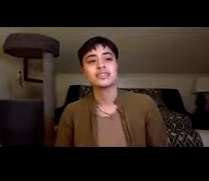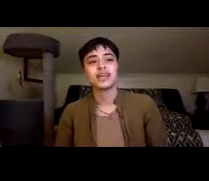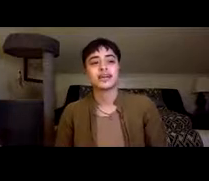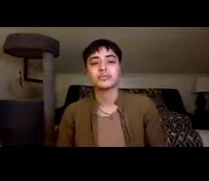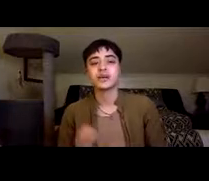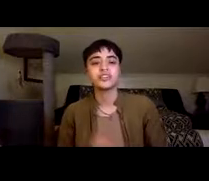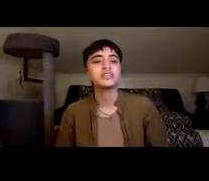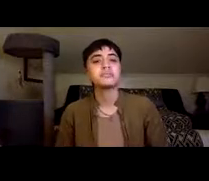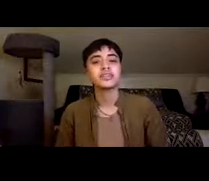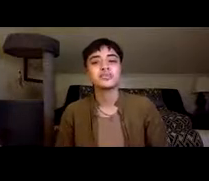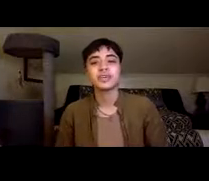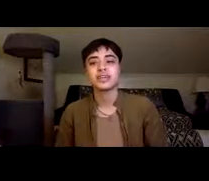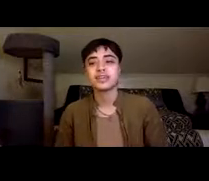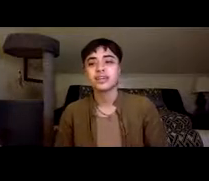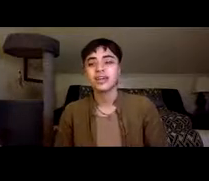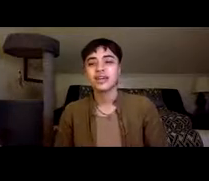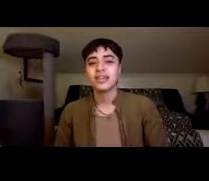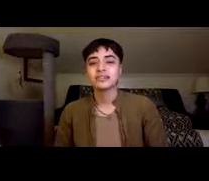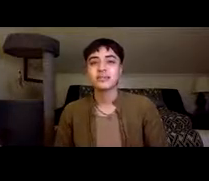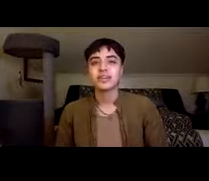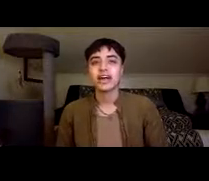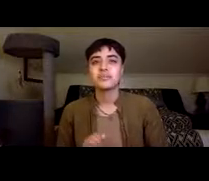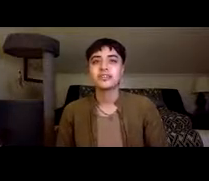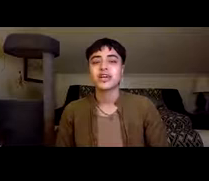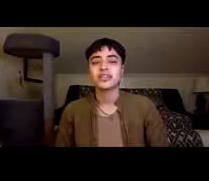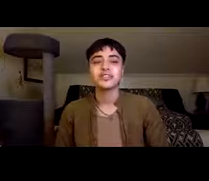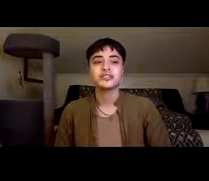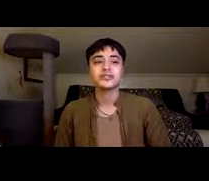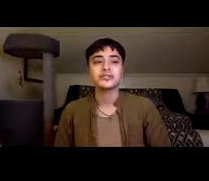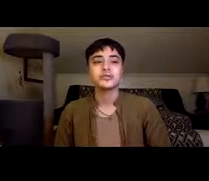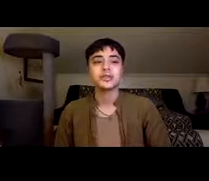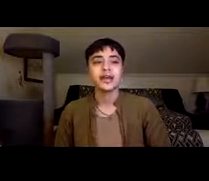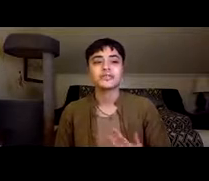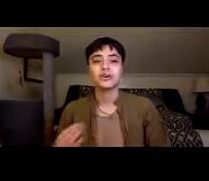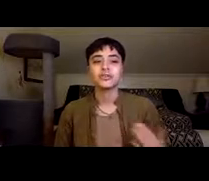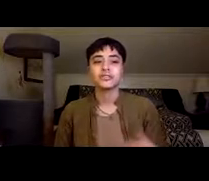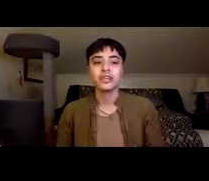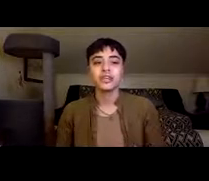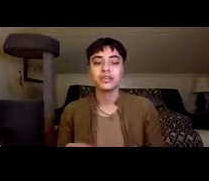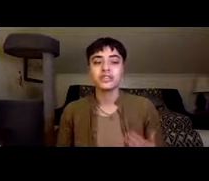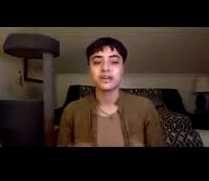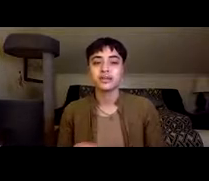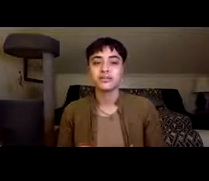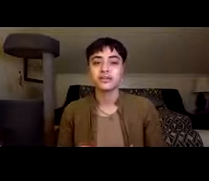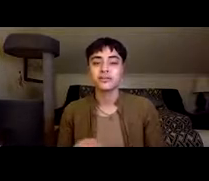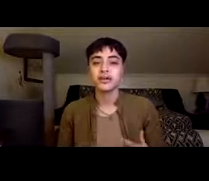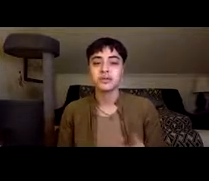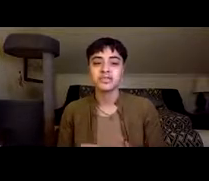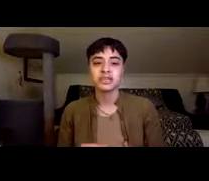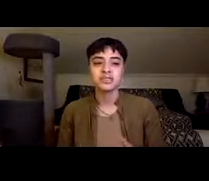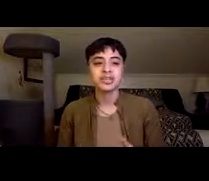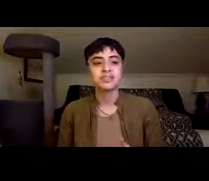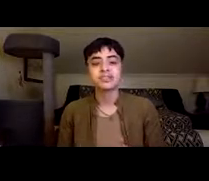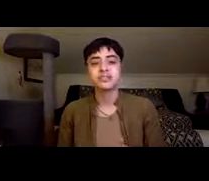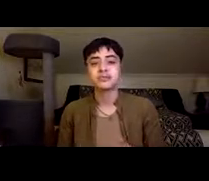contracts and project management. And that's something that I've been trying to kind of cultivate and develop for my